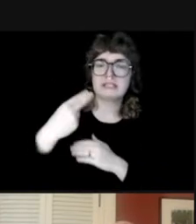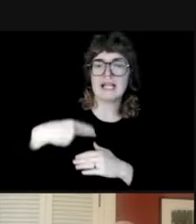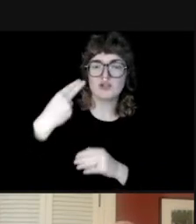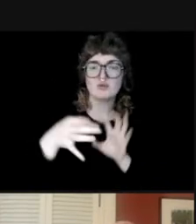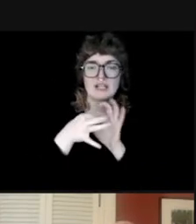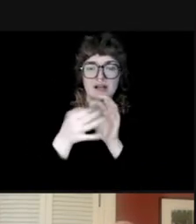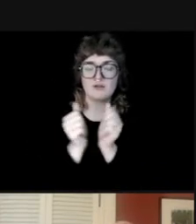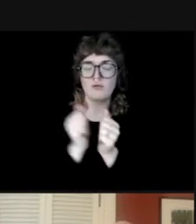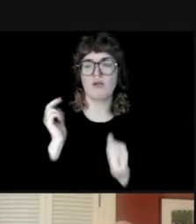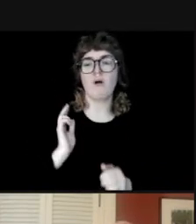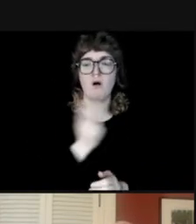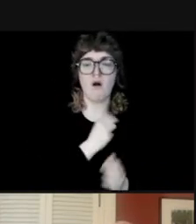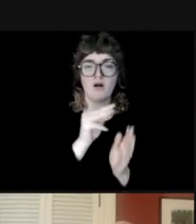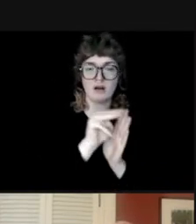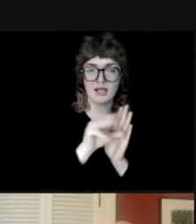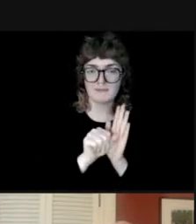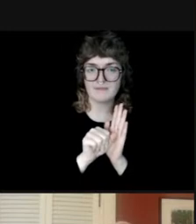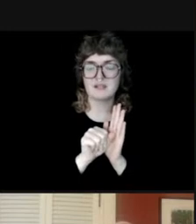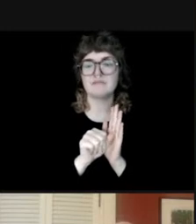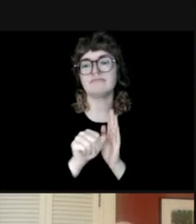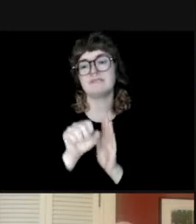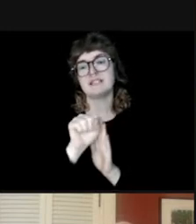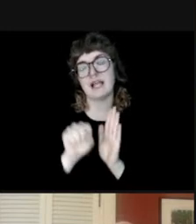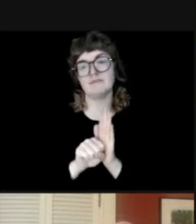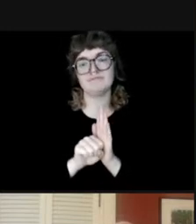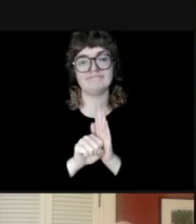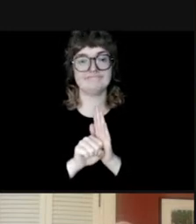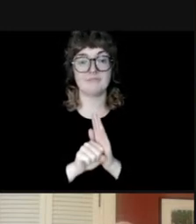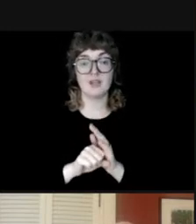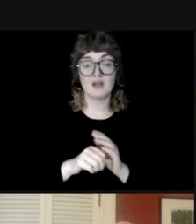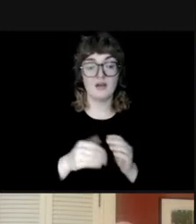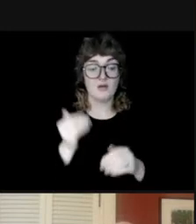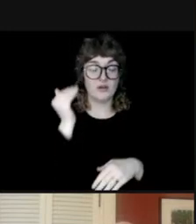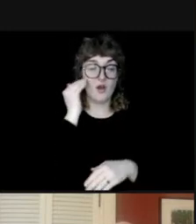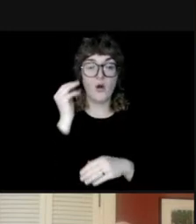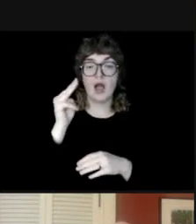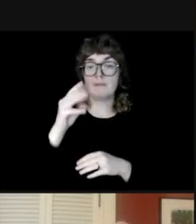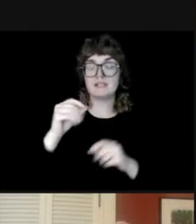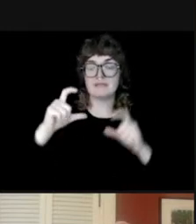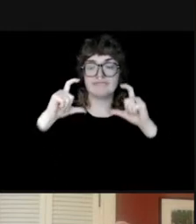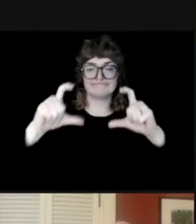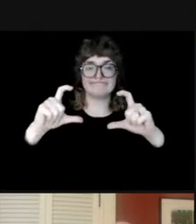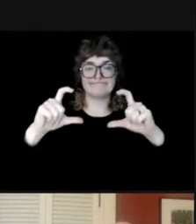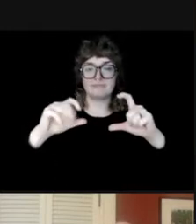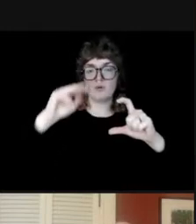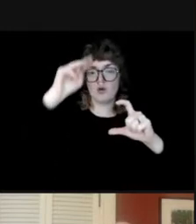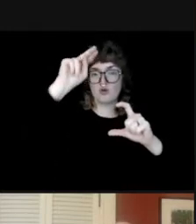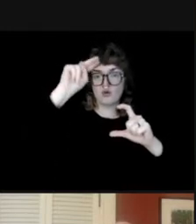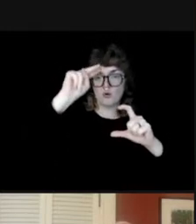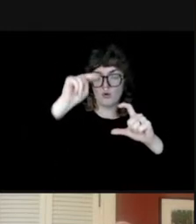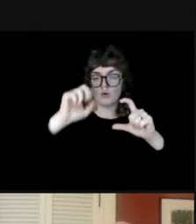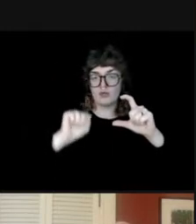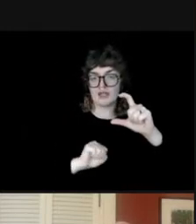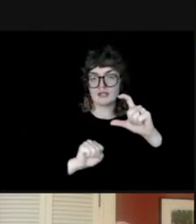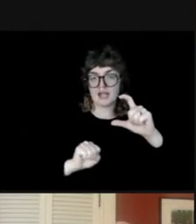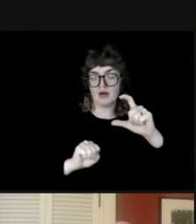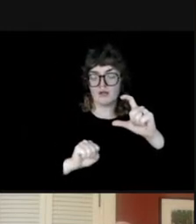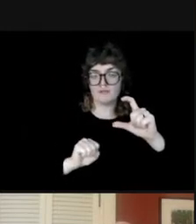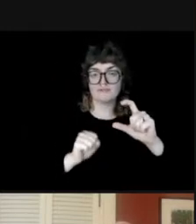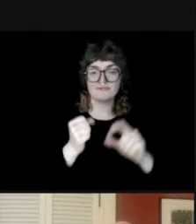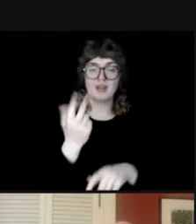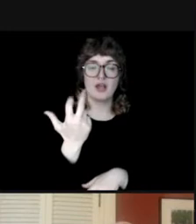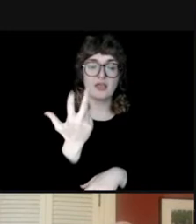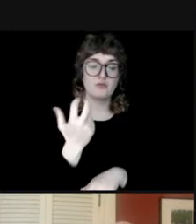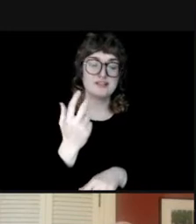Maryland's central location, a border between the northern and southern 13 original states, made it the